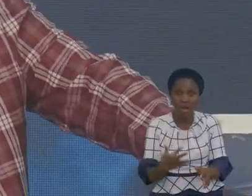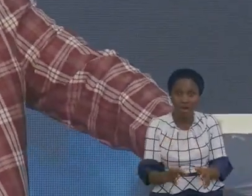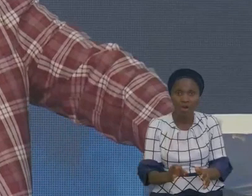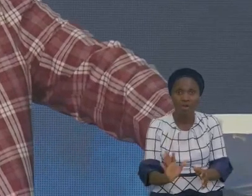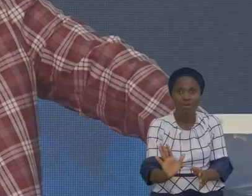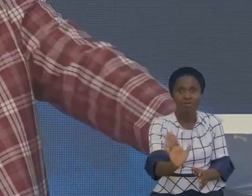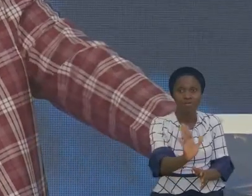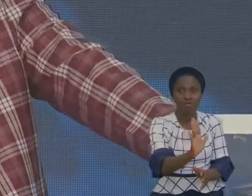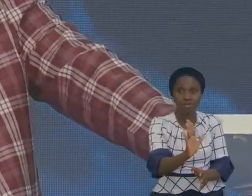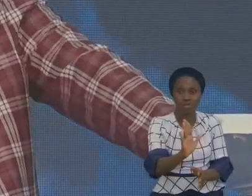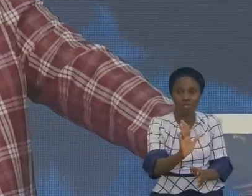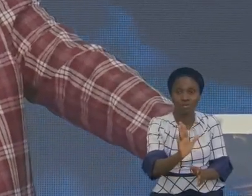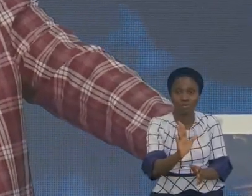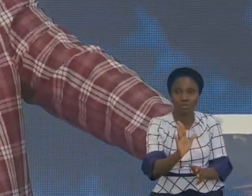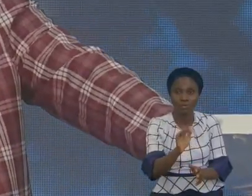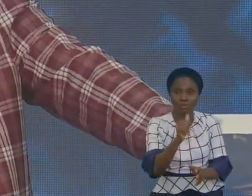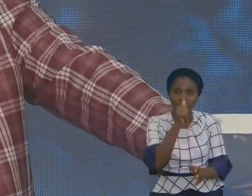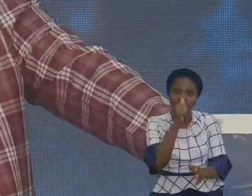endeavor,